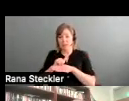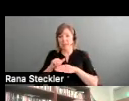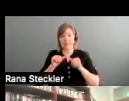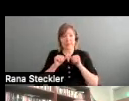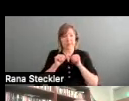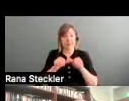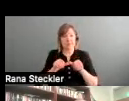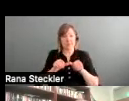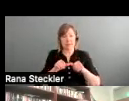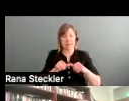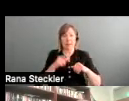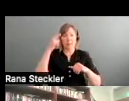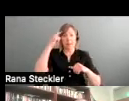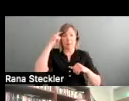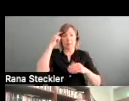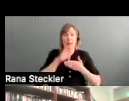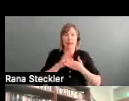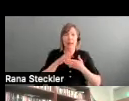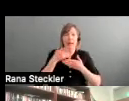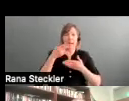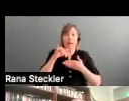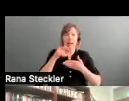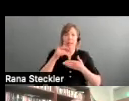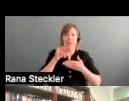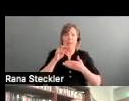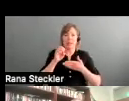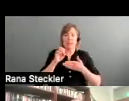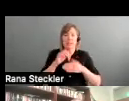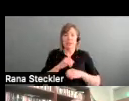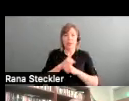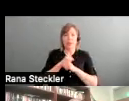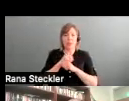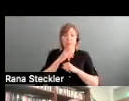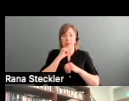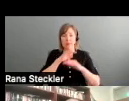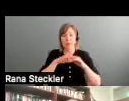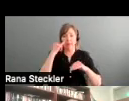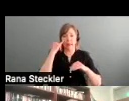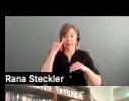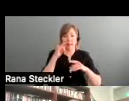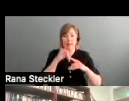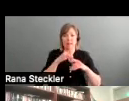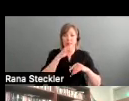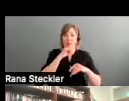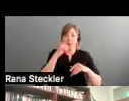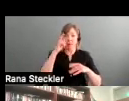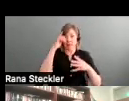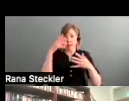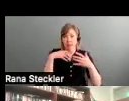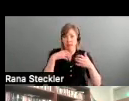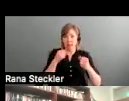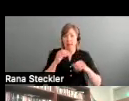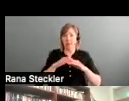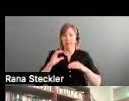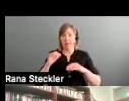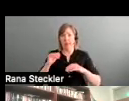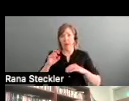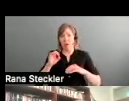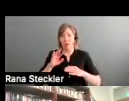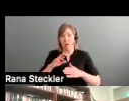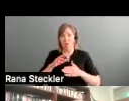persisted. So mental hygiene was based on the preservation of, based on ideas of the preservation of mental health rather than the care or treatment of